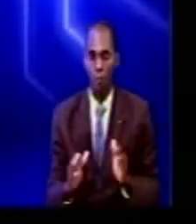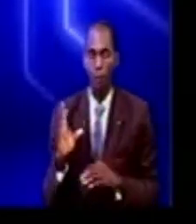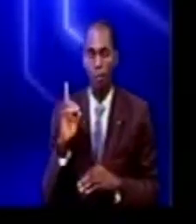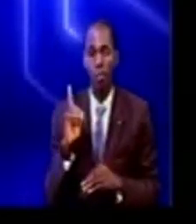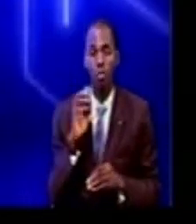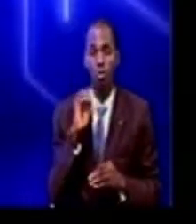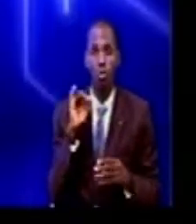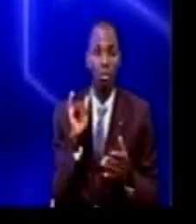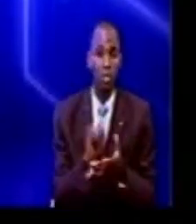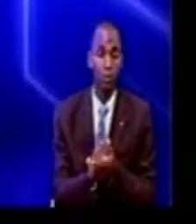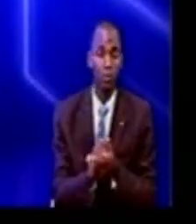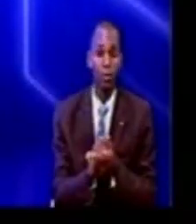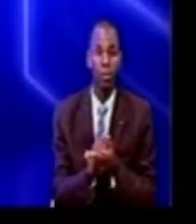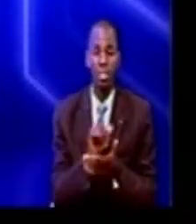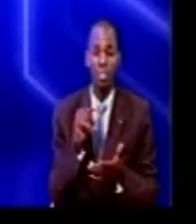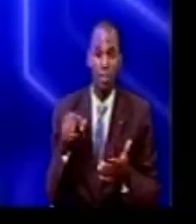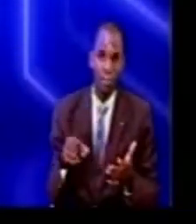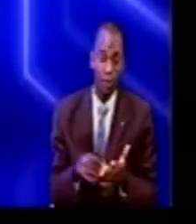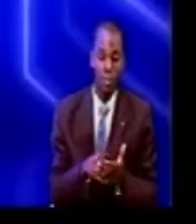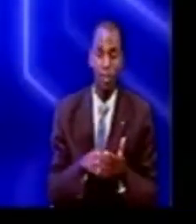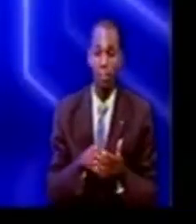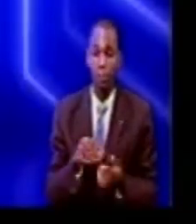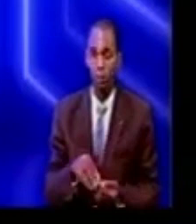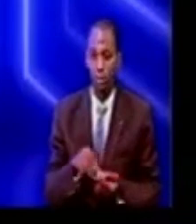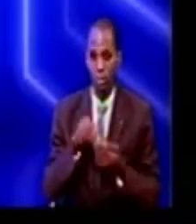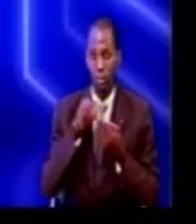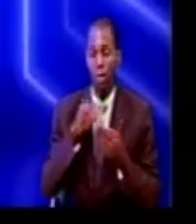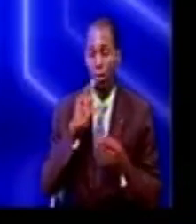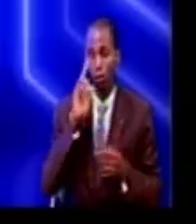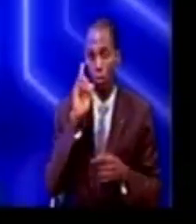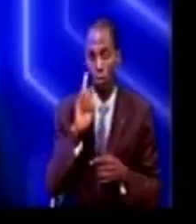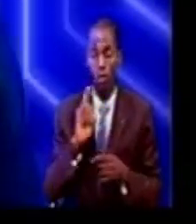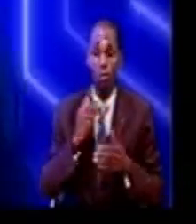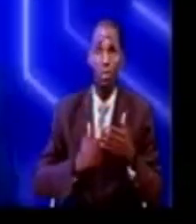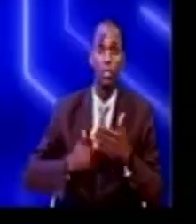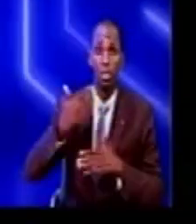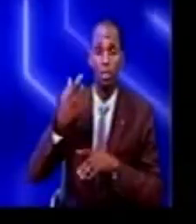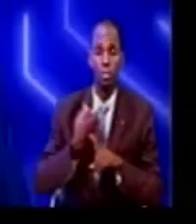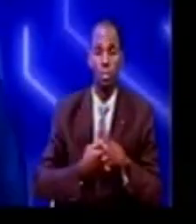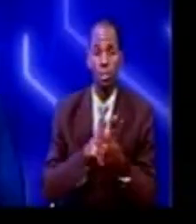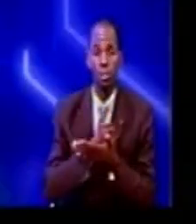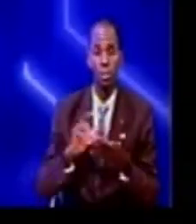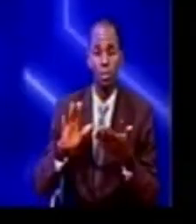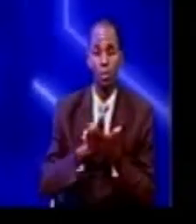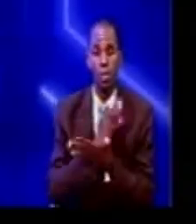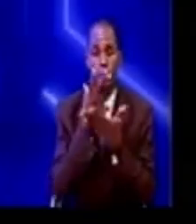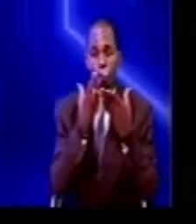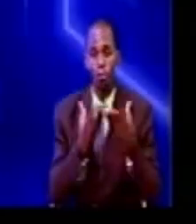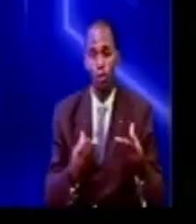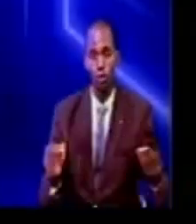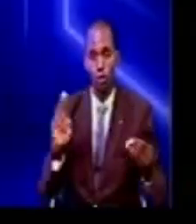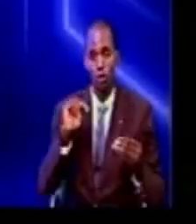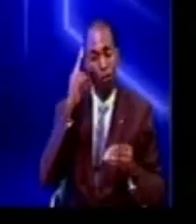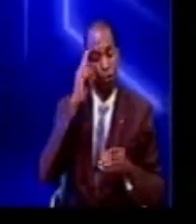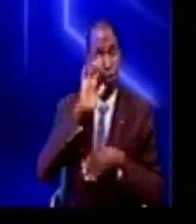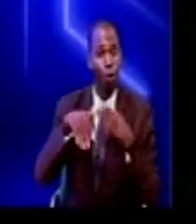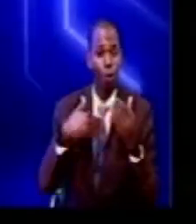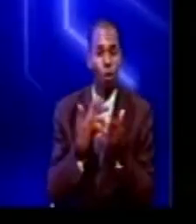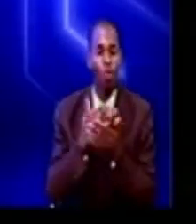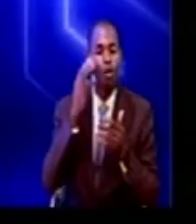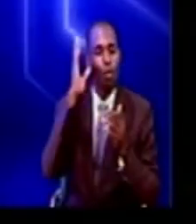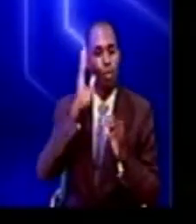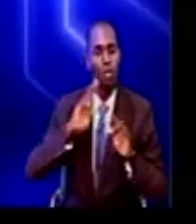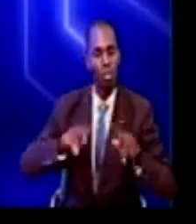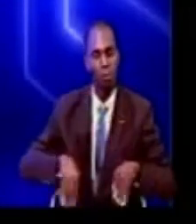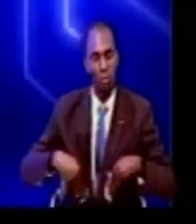all the necessary amends and get prepared so that this particular one next month,